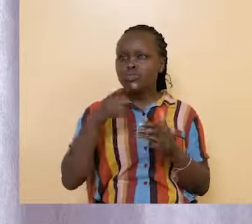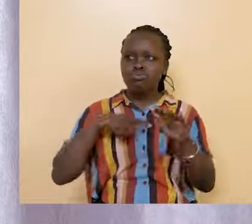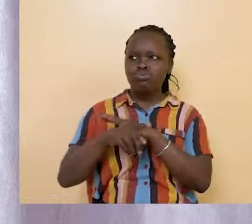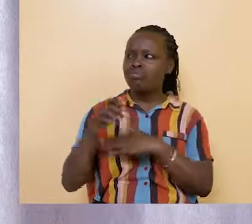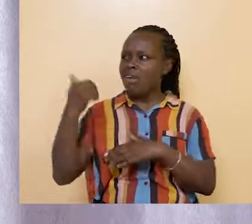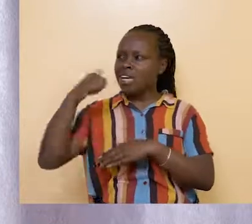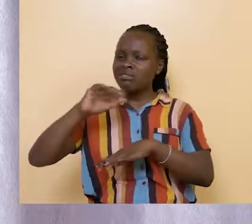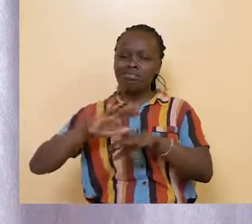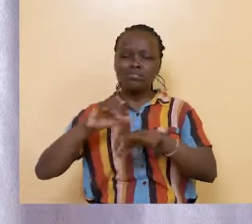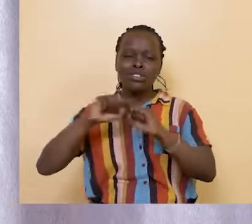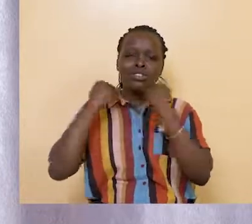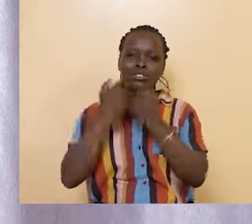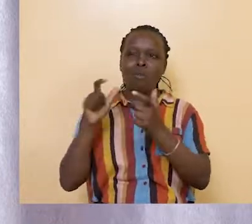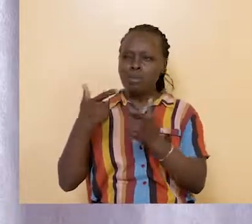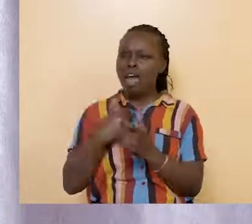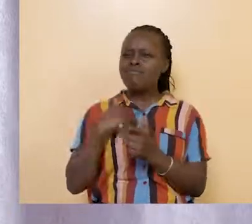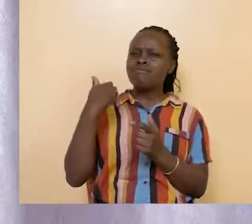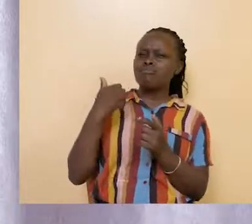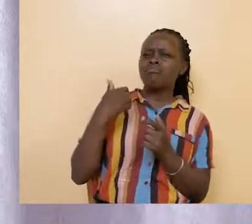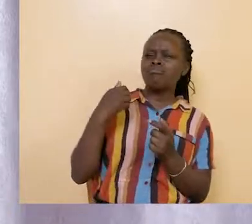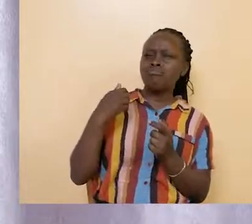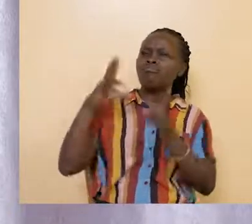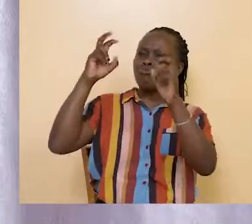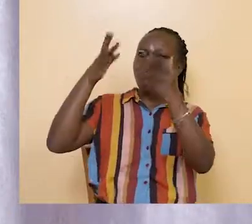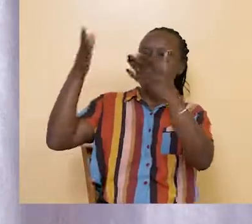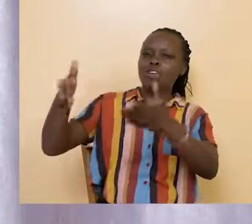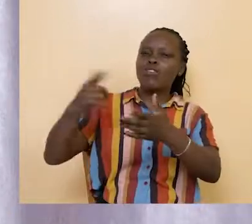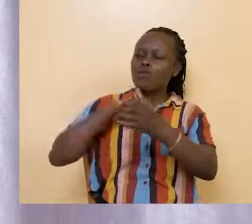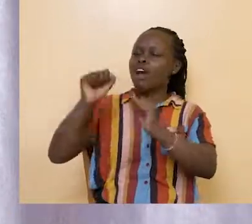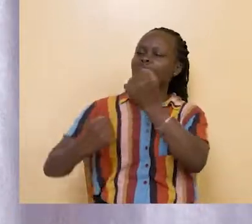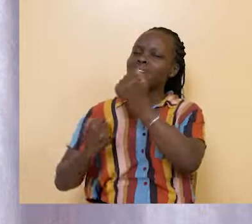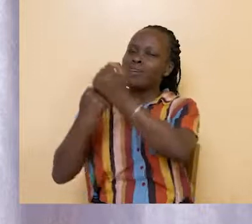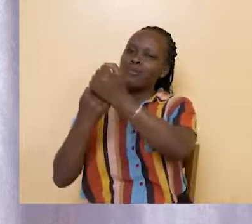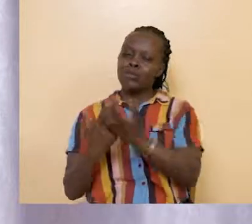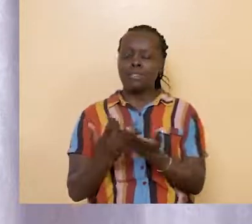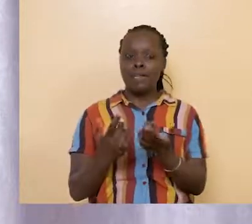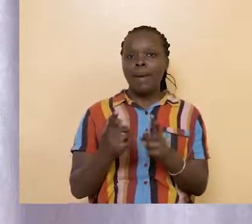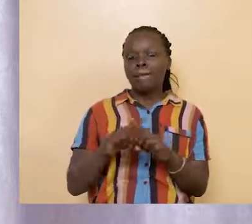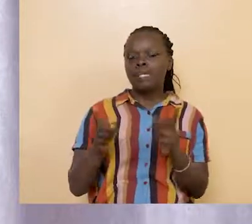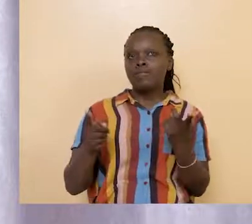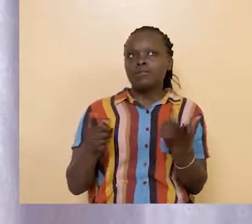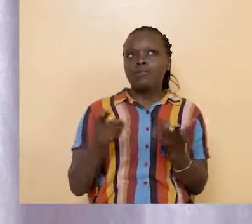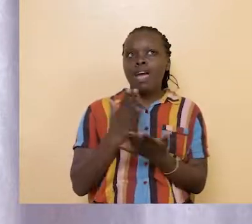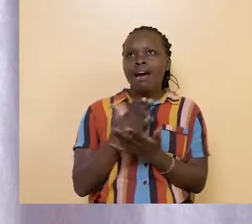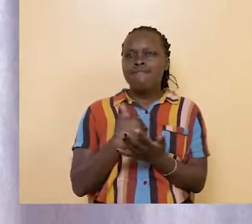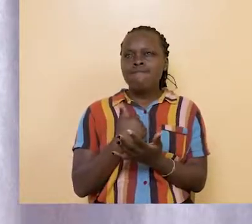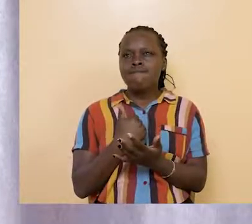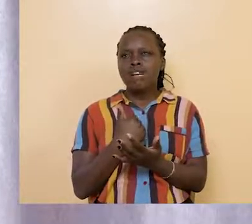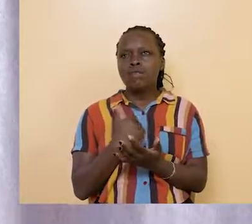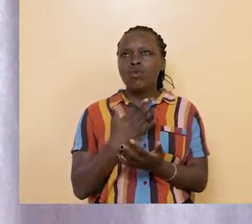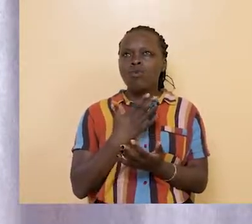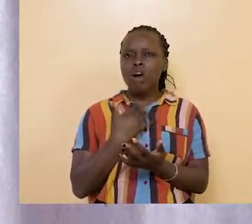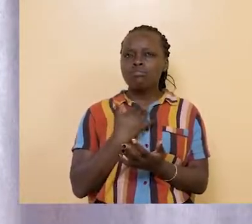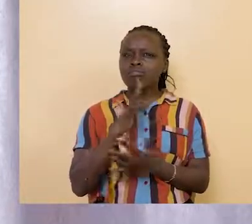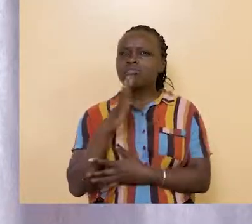social media platform and there's a cause for anything that you can name, right? And there's this tendency to want